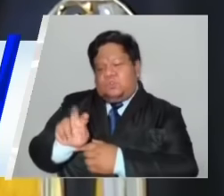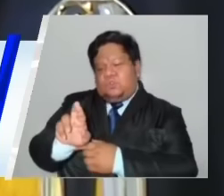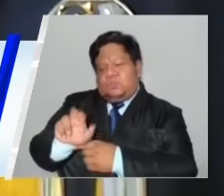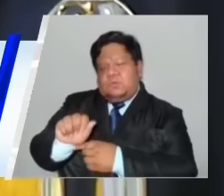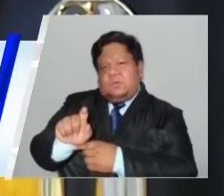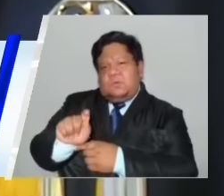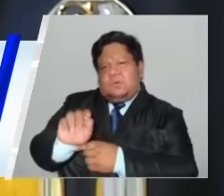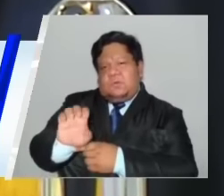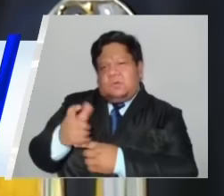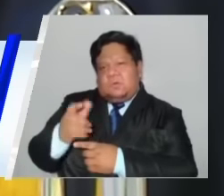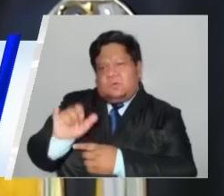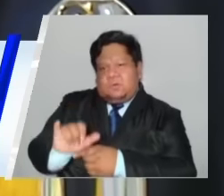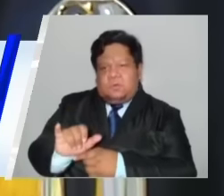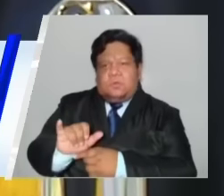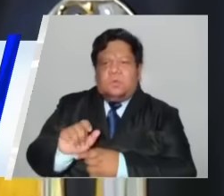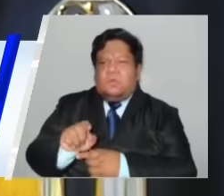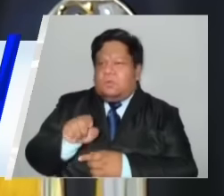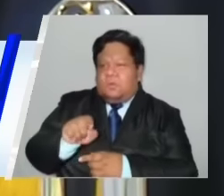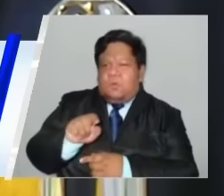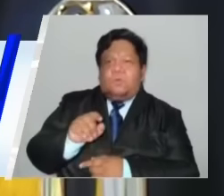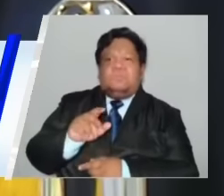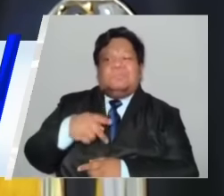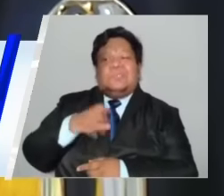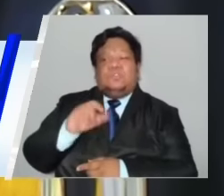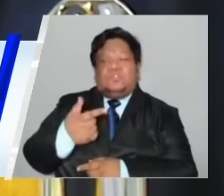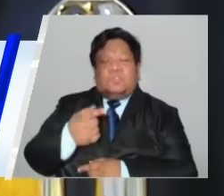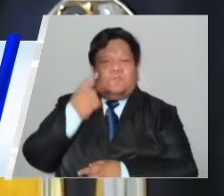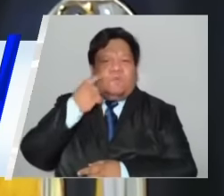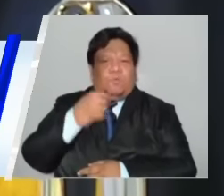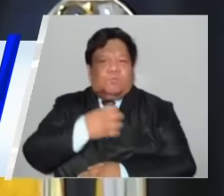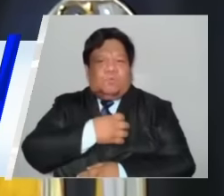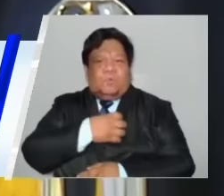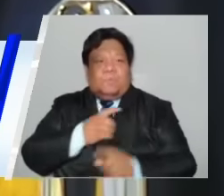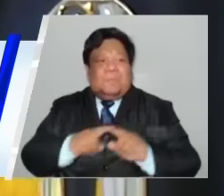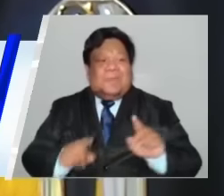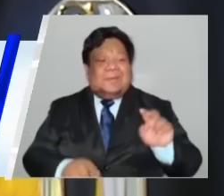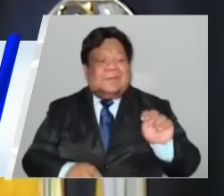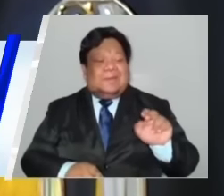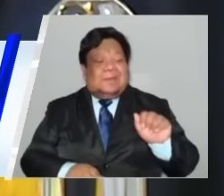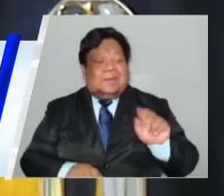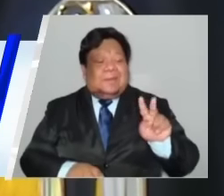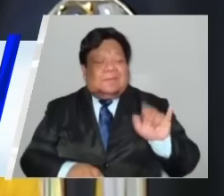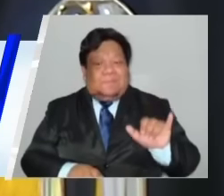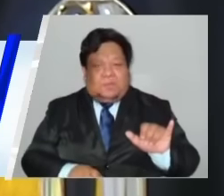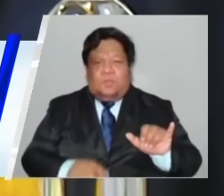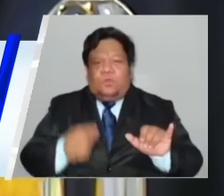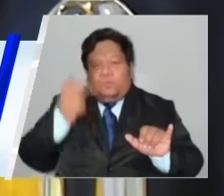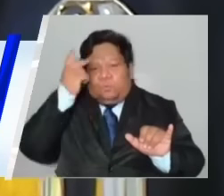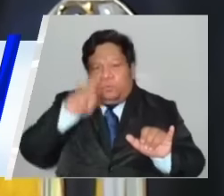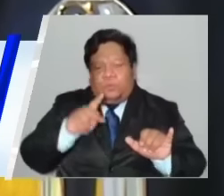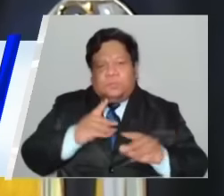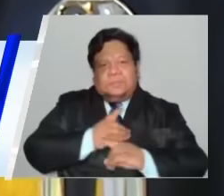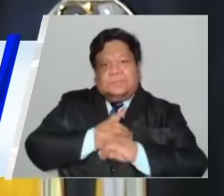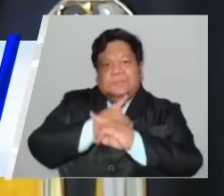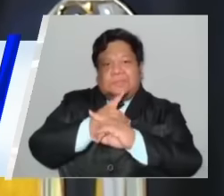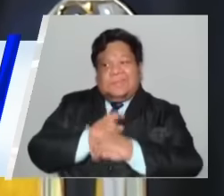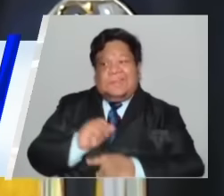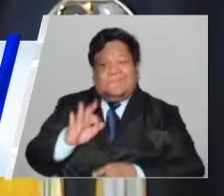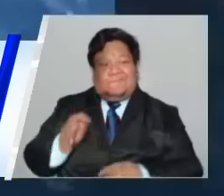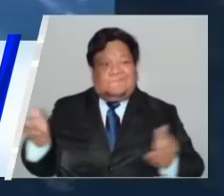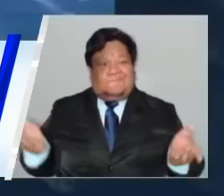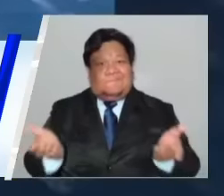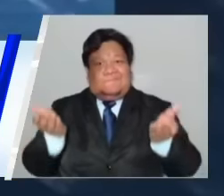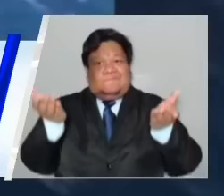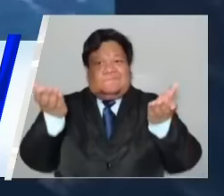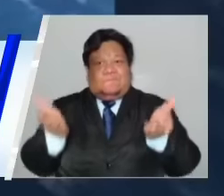police. But the Navy is on the defense side, so pag tinapat mo ang gray sa gray, it can escalate the